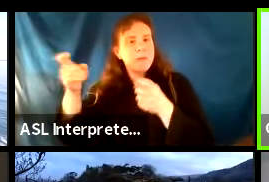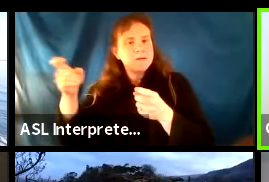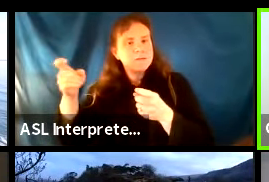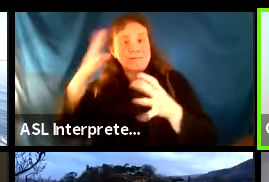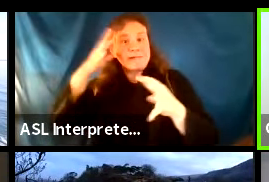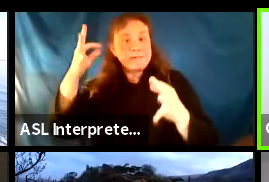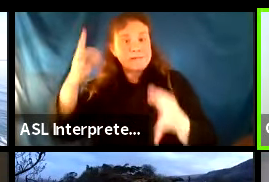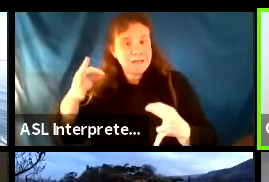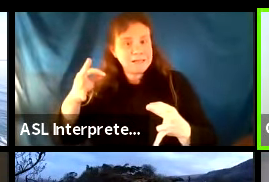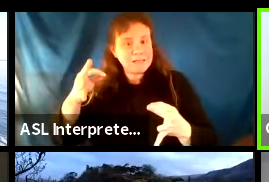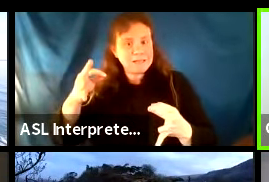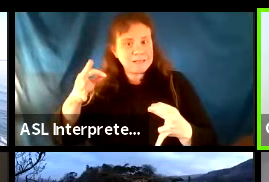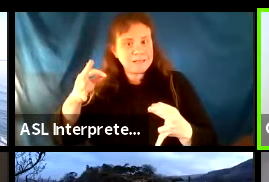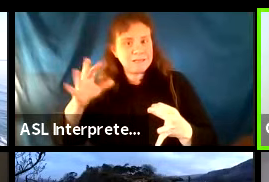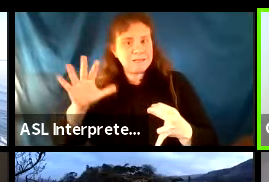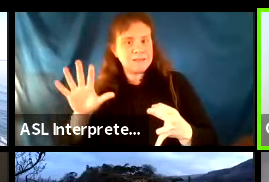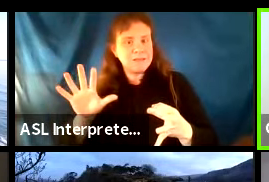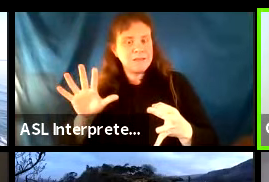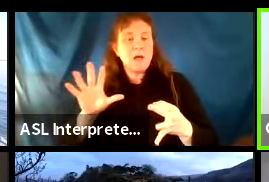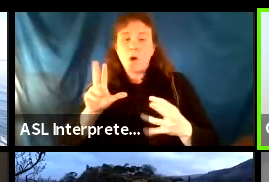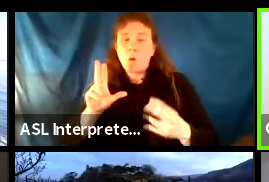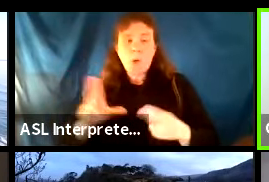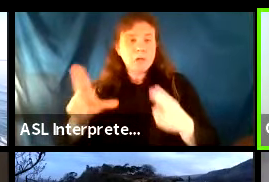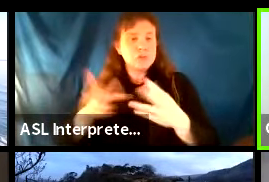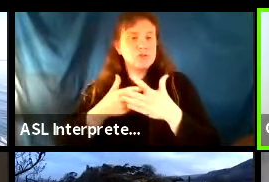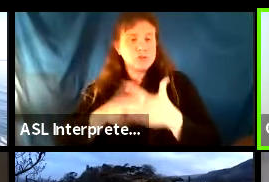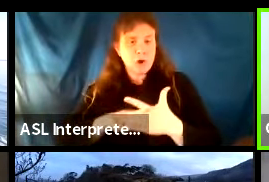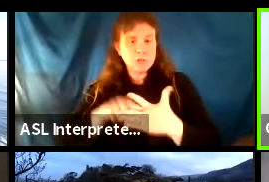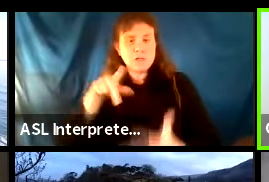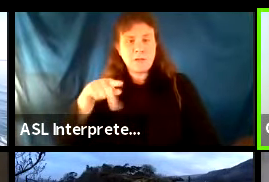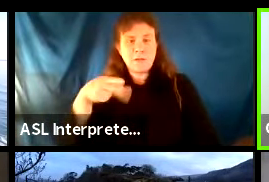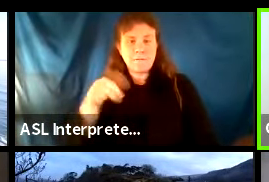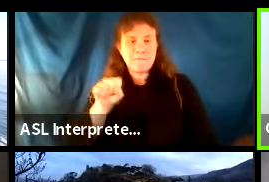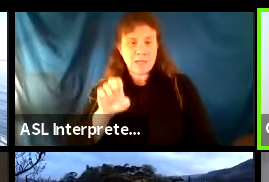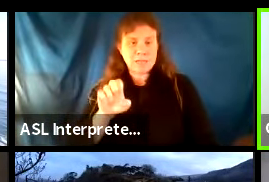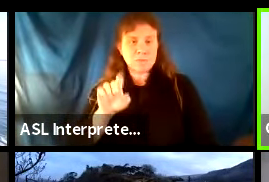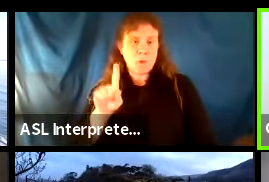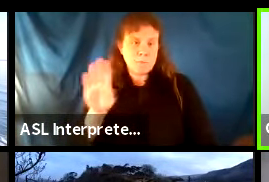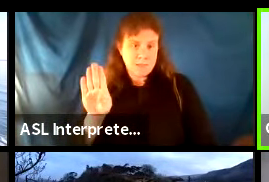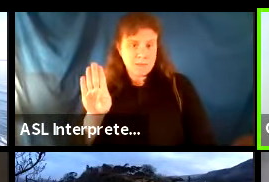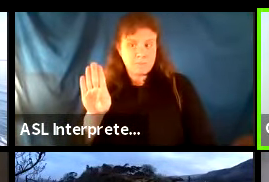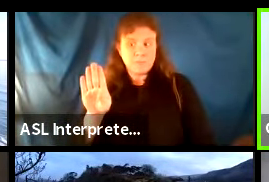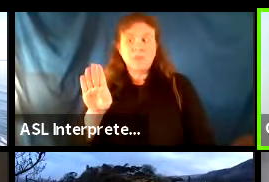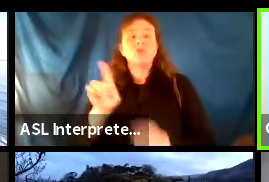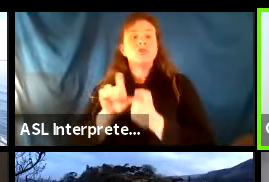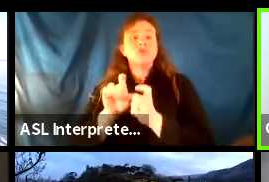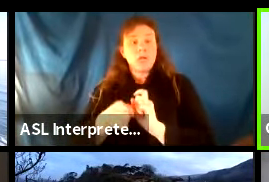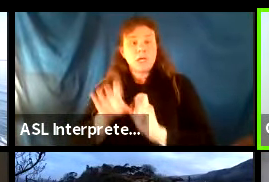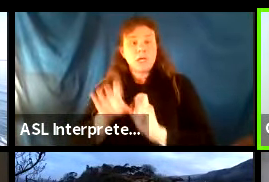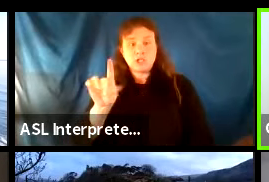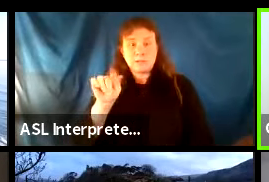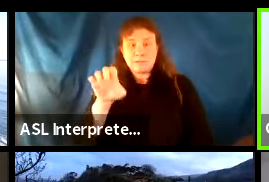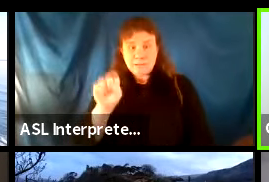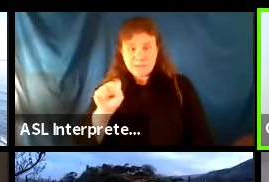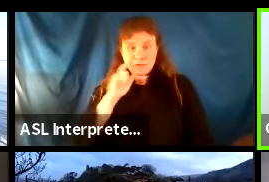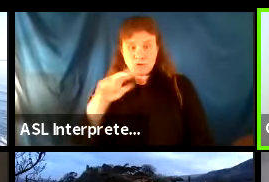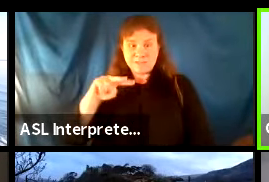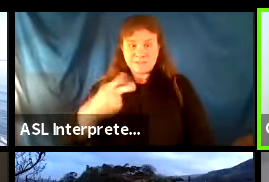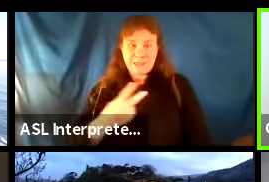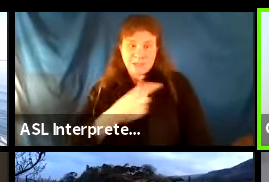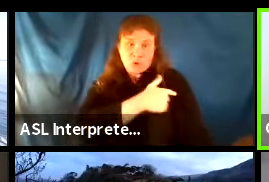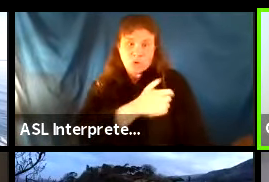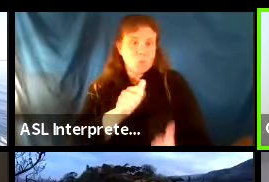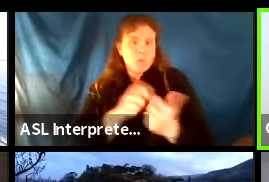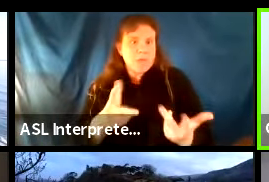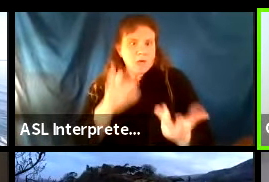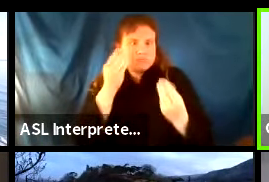to rush to start to phase 1B. They changed the dates for the second doses without adequate notice, different from